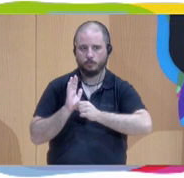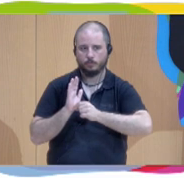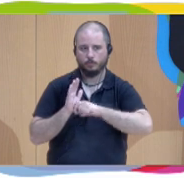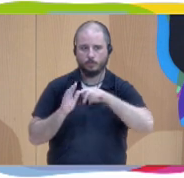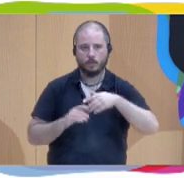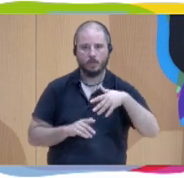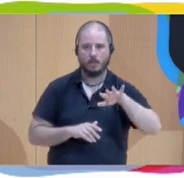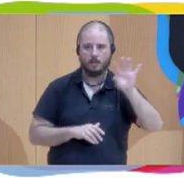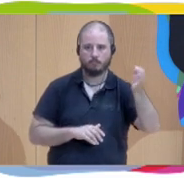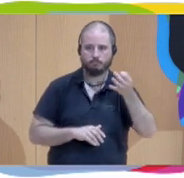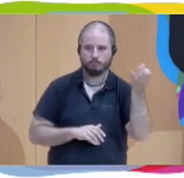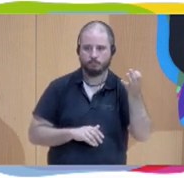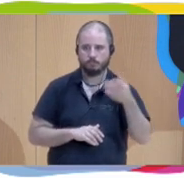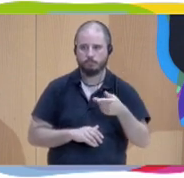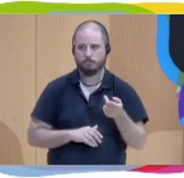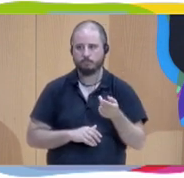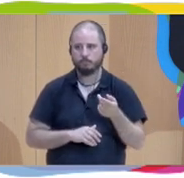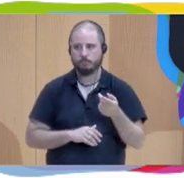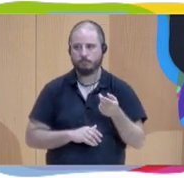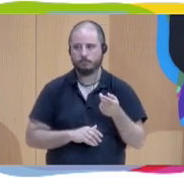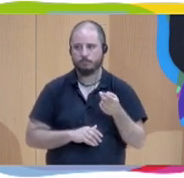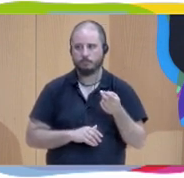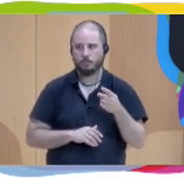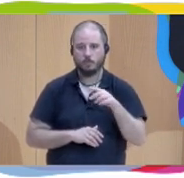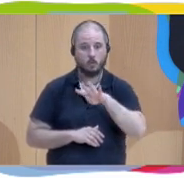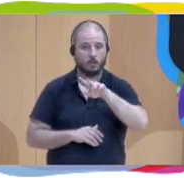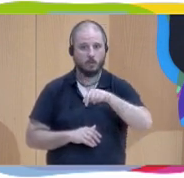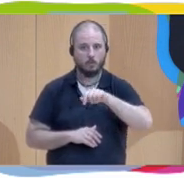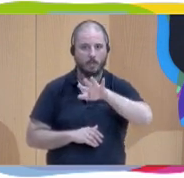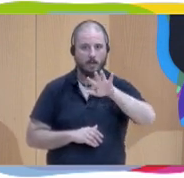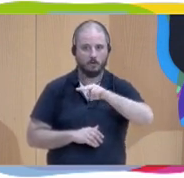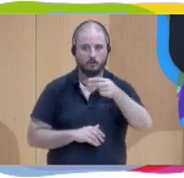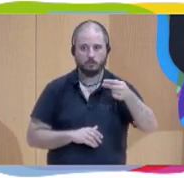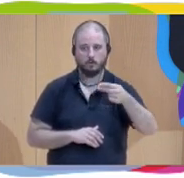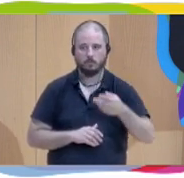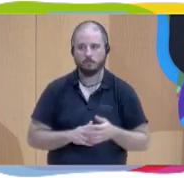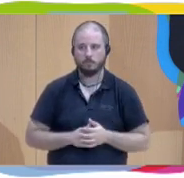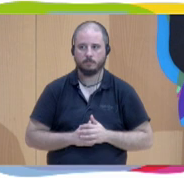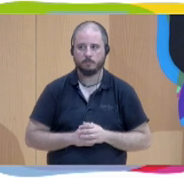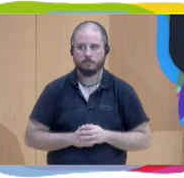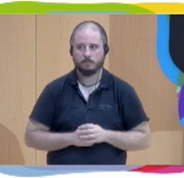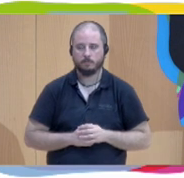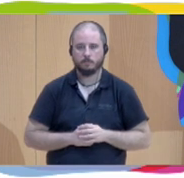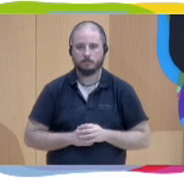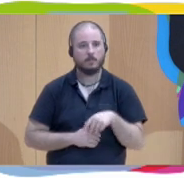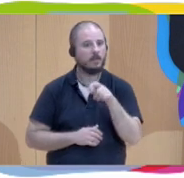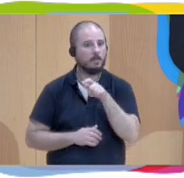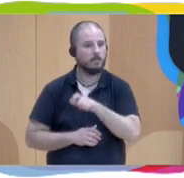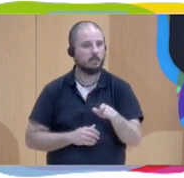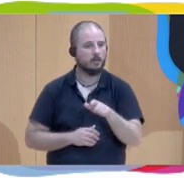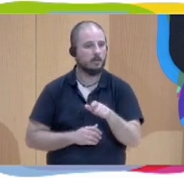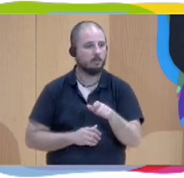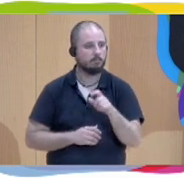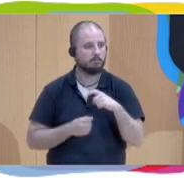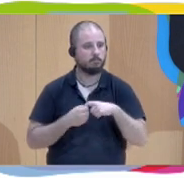grading and the content was 4.4. And the participants said that this really deepened and strengthened the Group A's